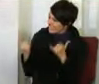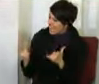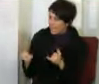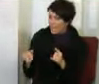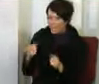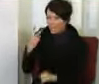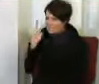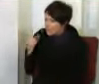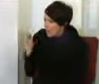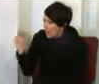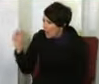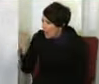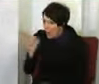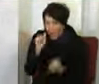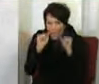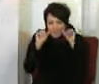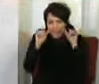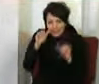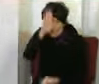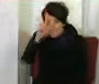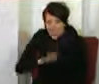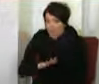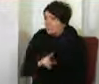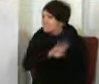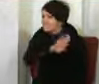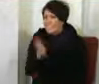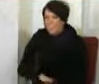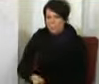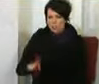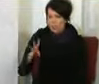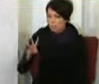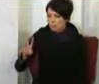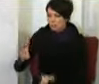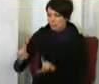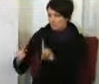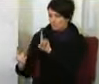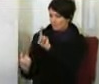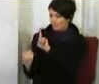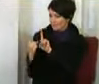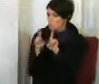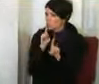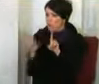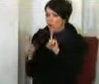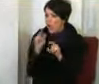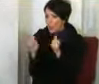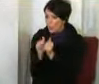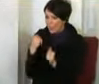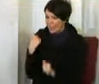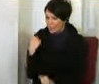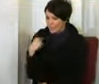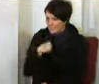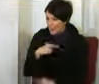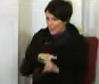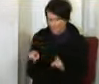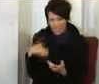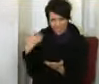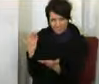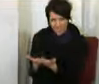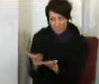Amazing men, and you may never have a conversation with me, you may never engage me directly, but the fact that you're here and you're